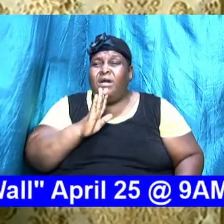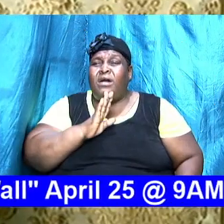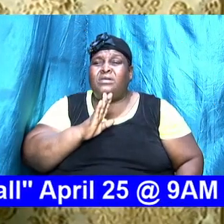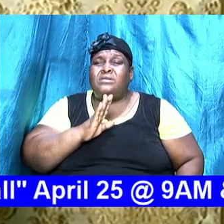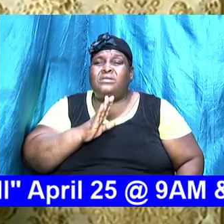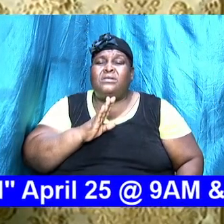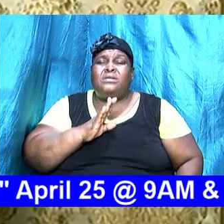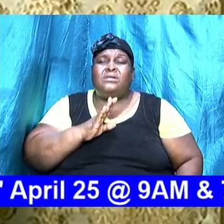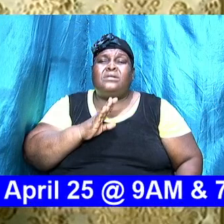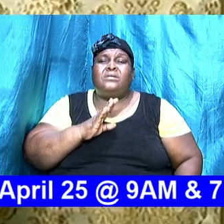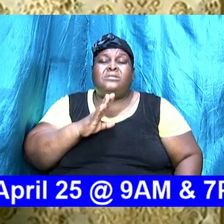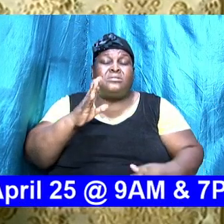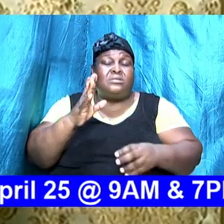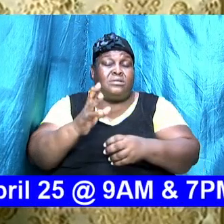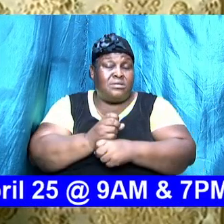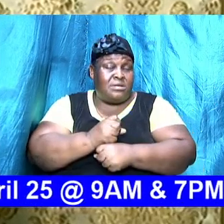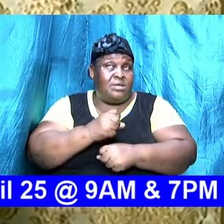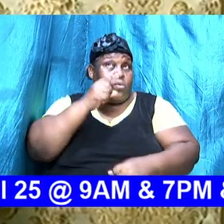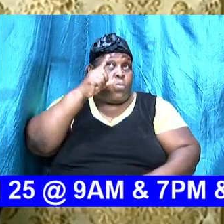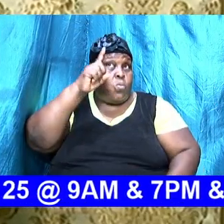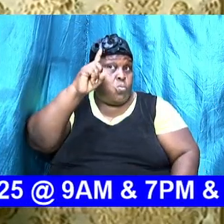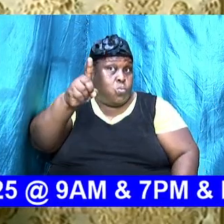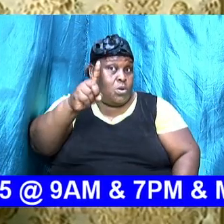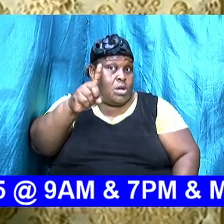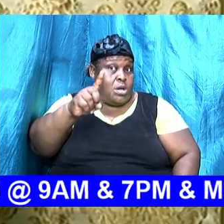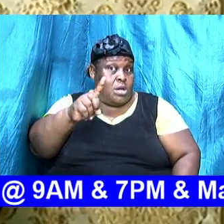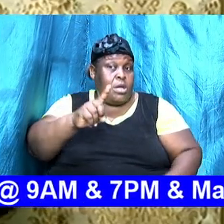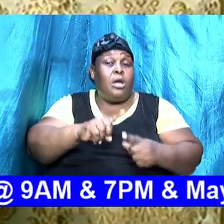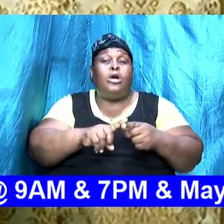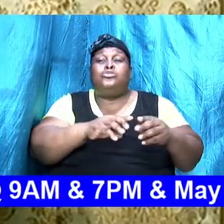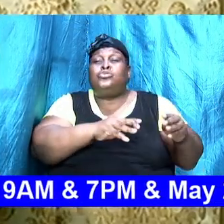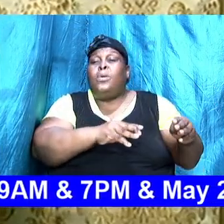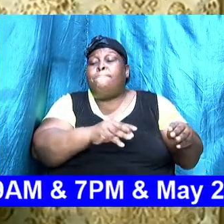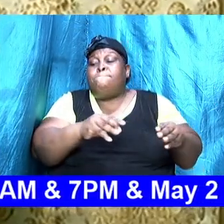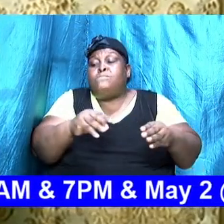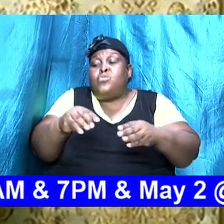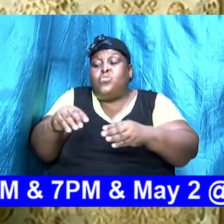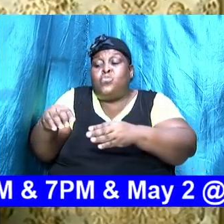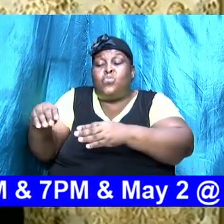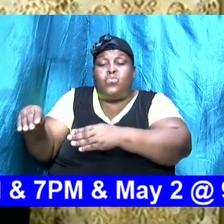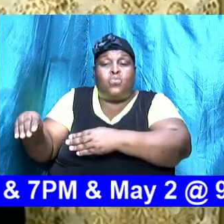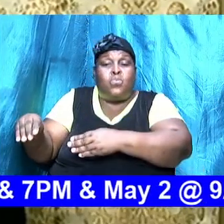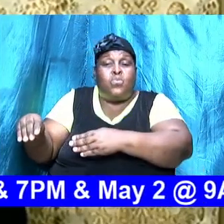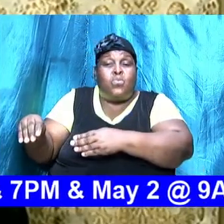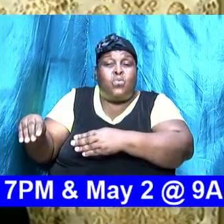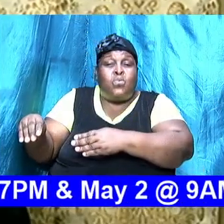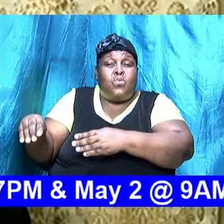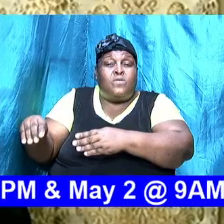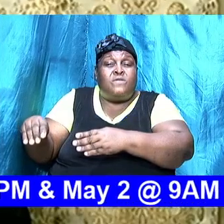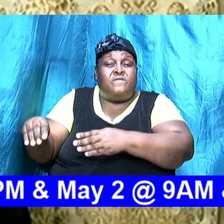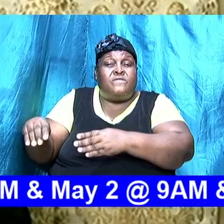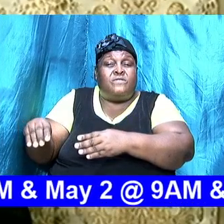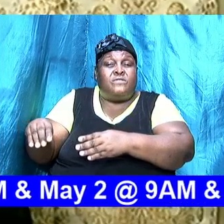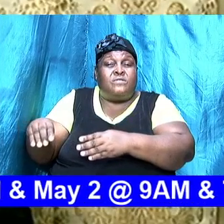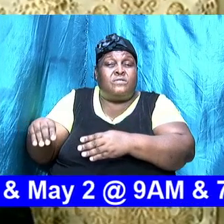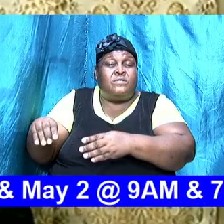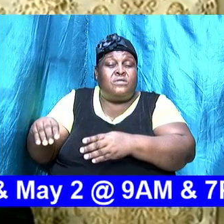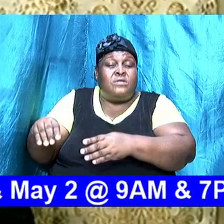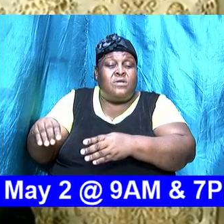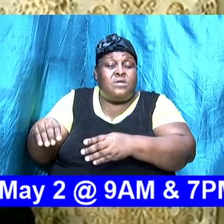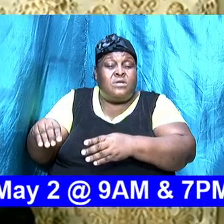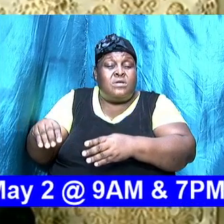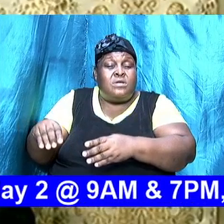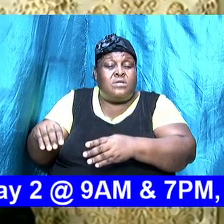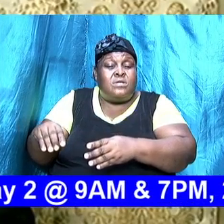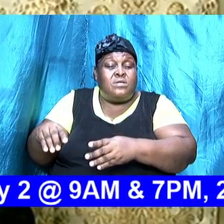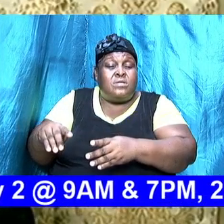But it takes one to move, to initiate the move. It doesn't